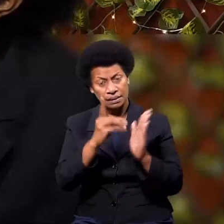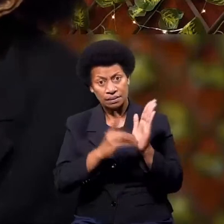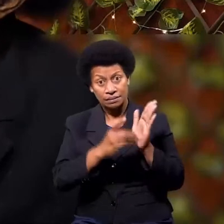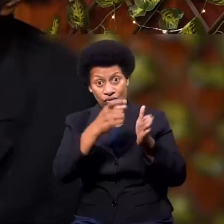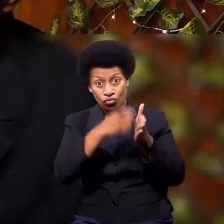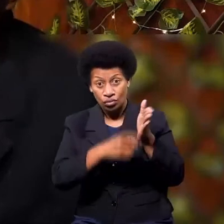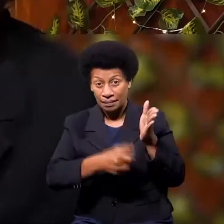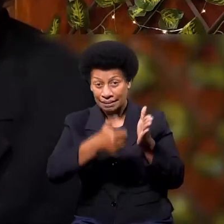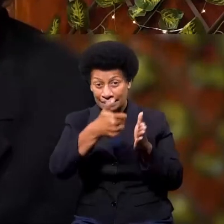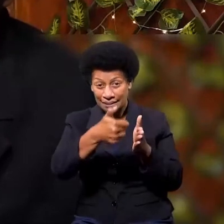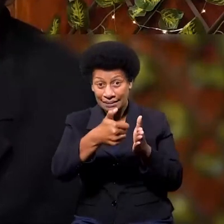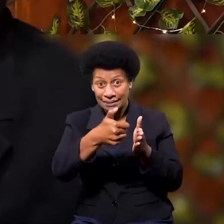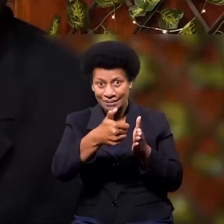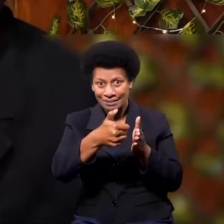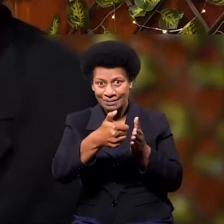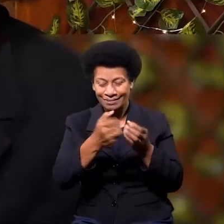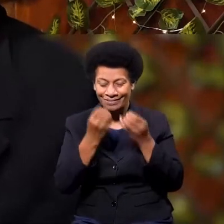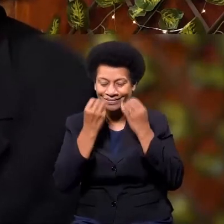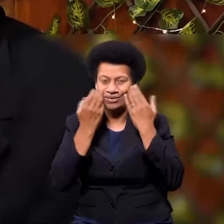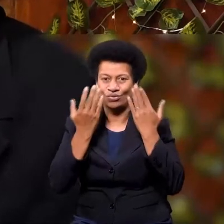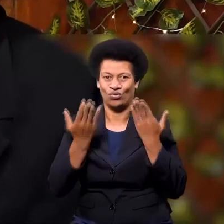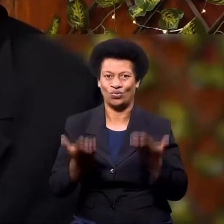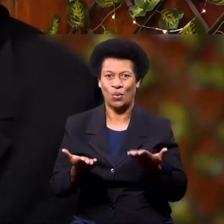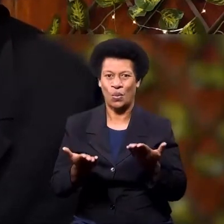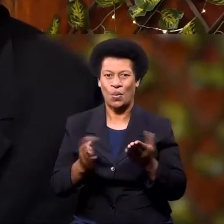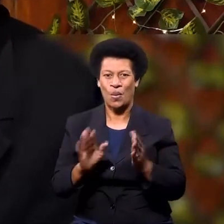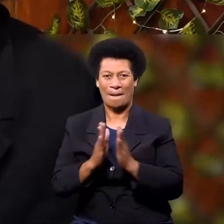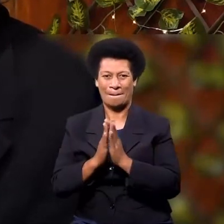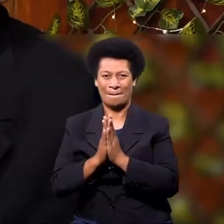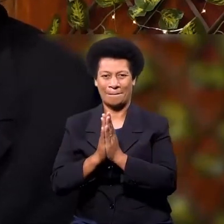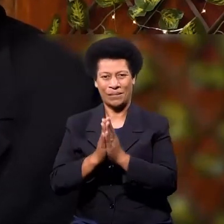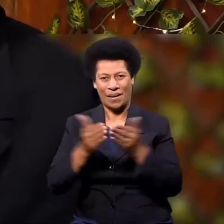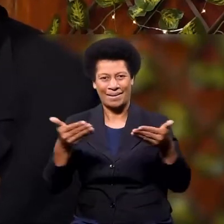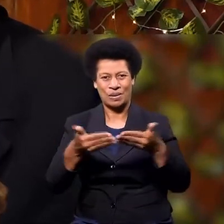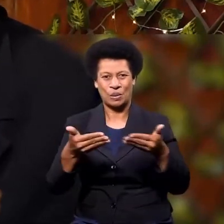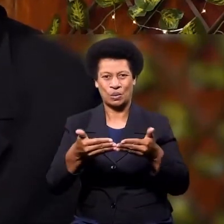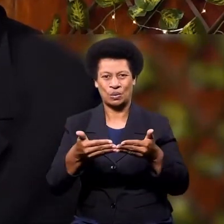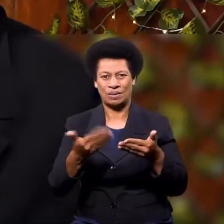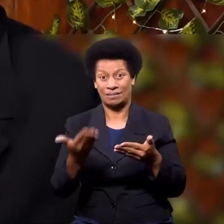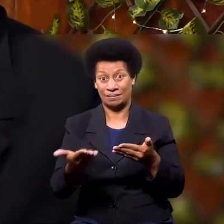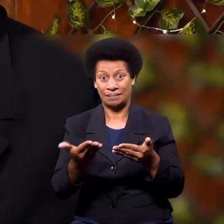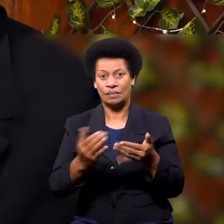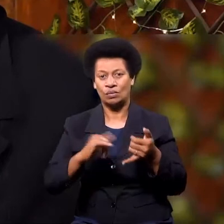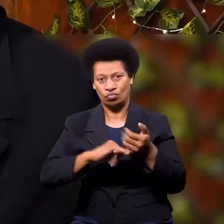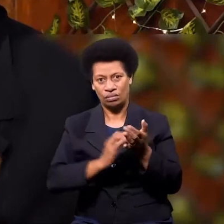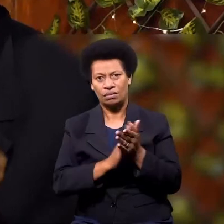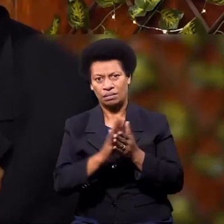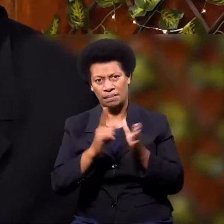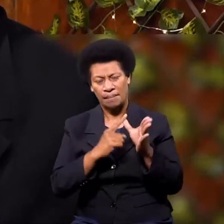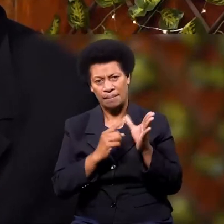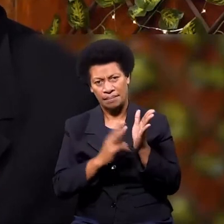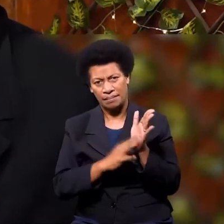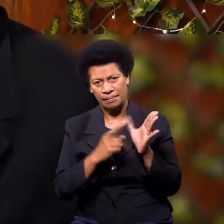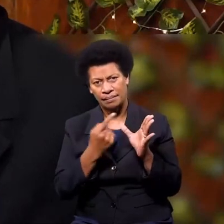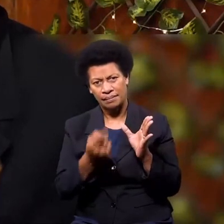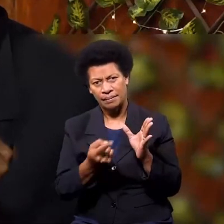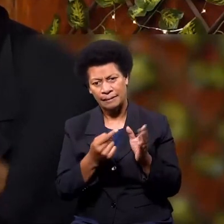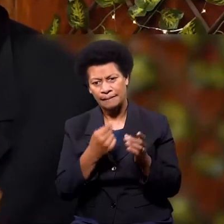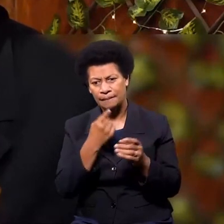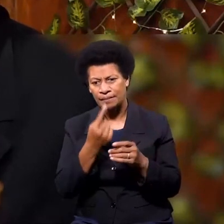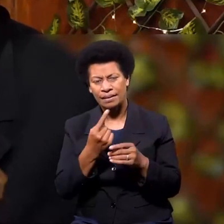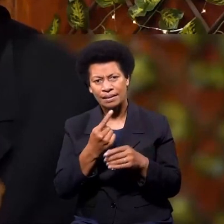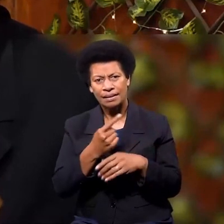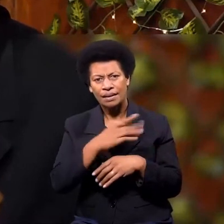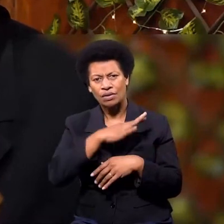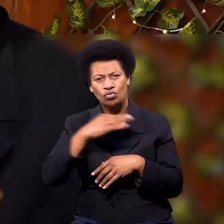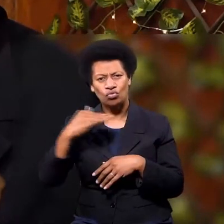Deuteronomy chapter 6, it entails the first mention of a prayer, you know, the introductory prayer to Shema, and it says in the Hebrew language,